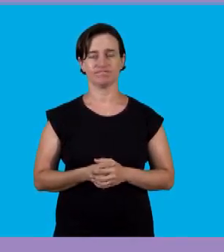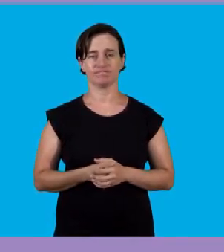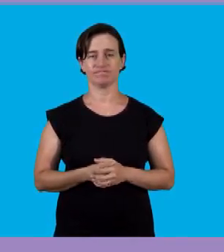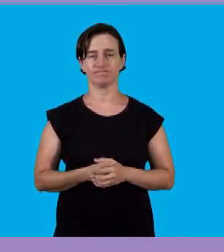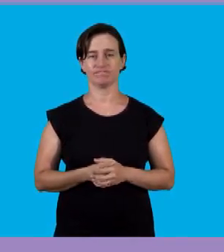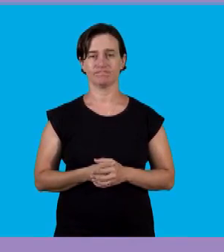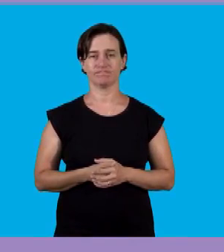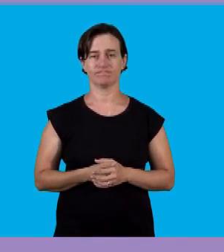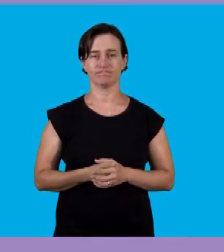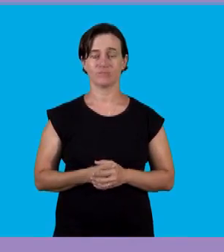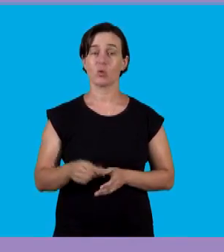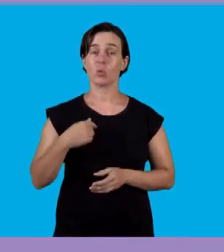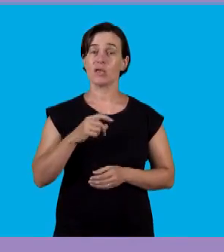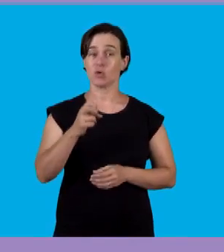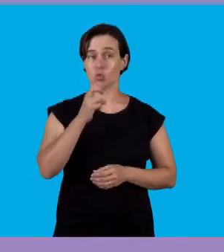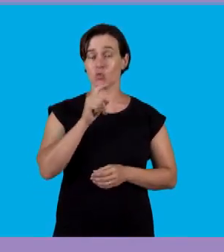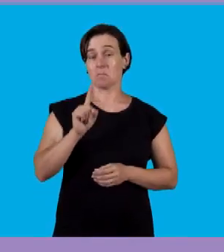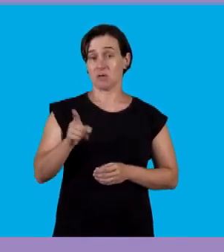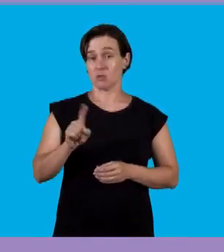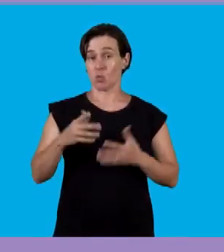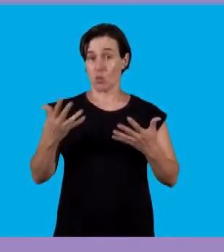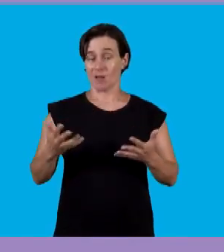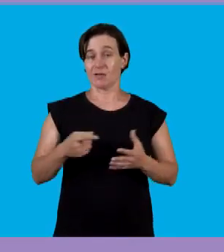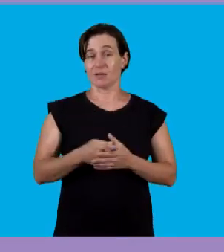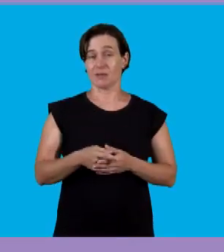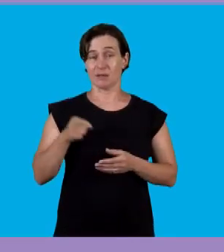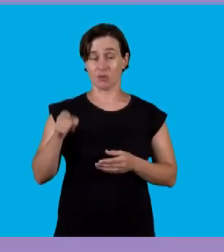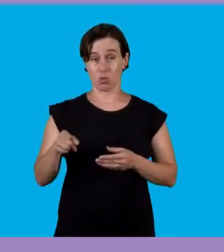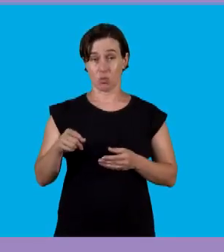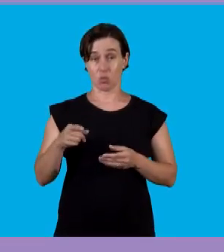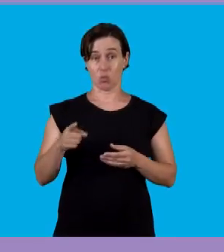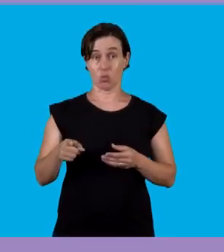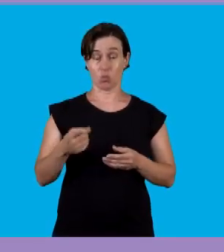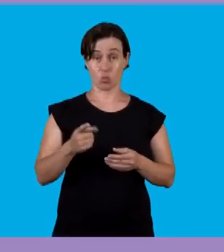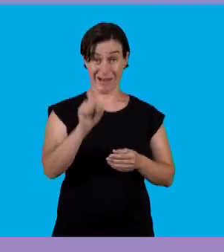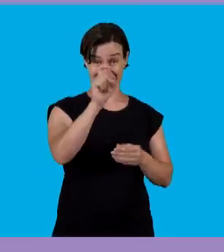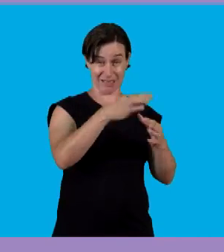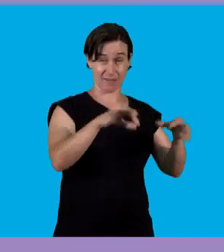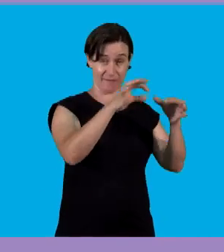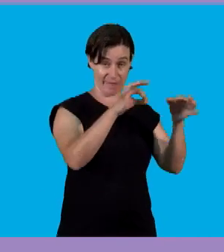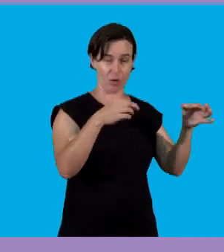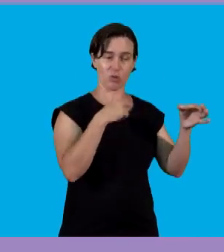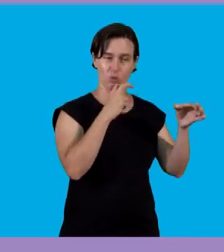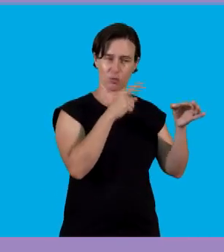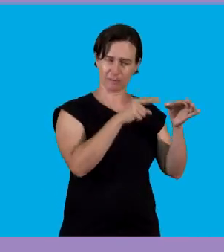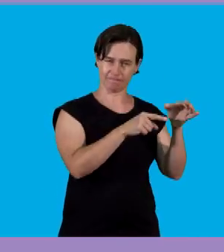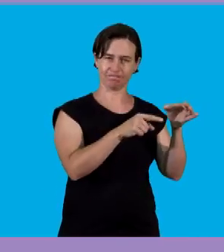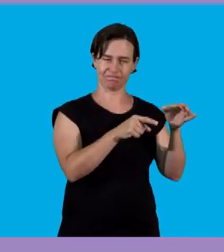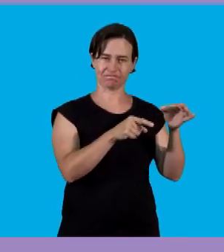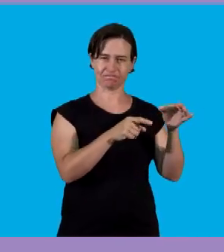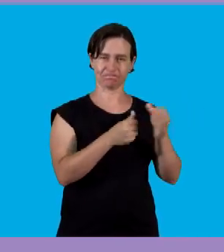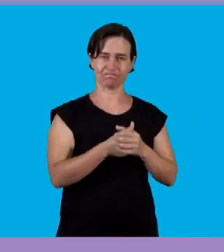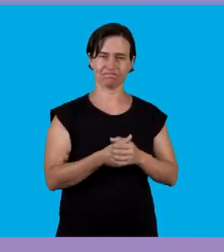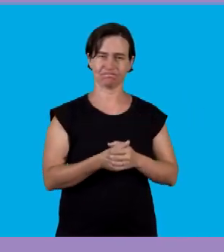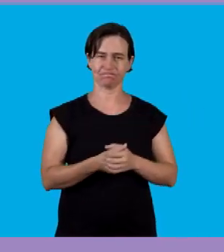using our consecutive output values or our consecutive input values, we are going to say